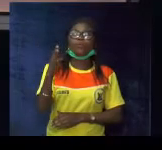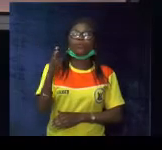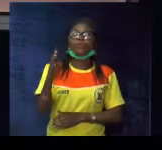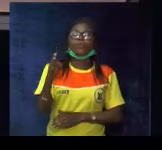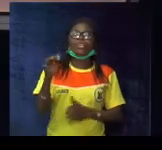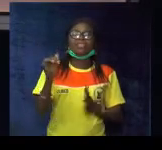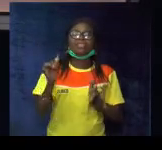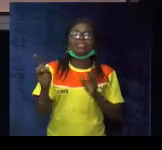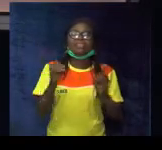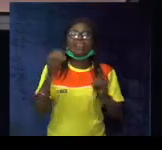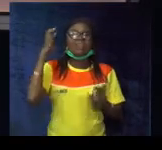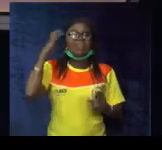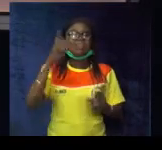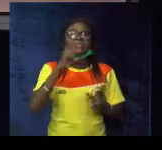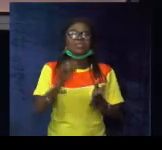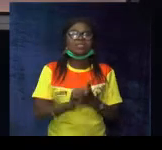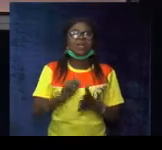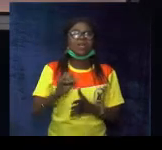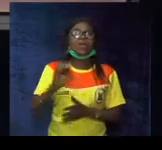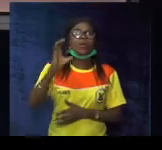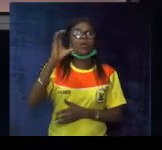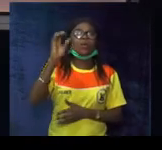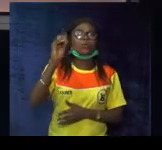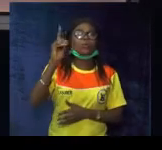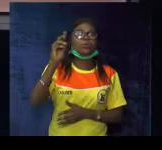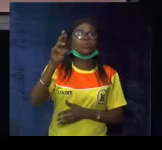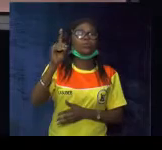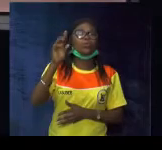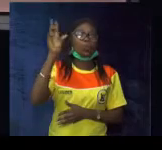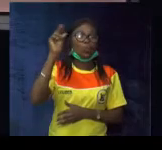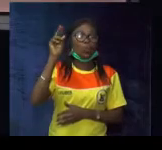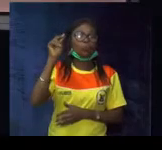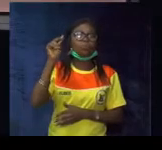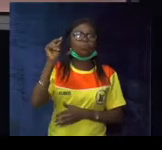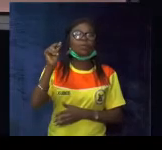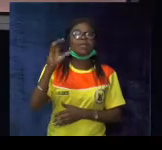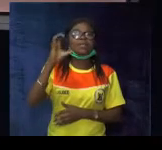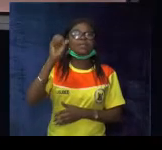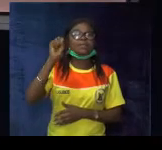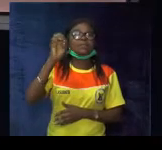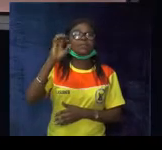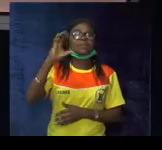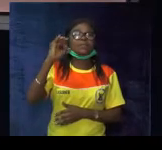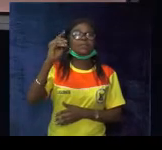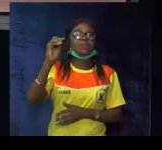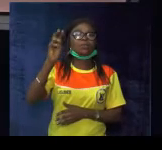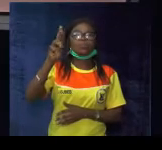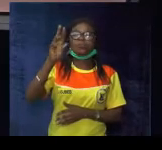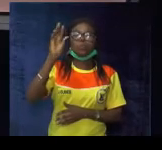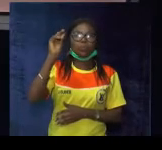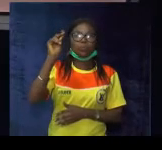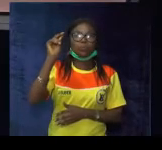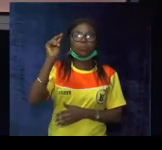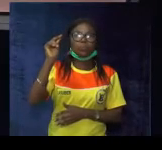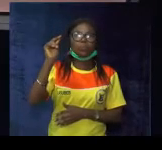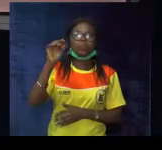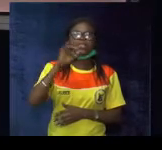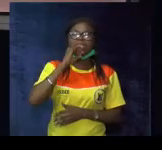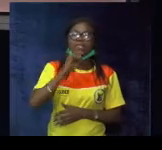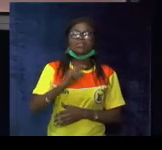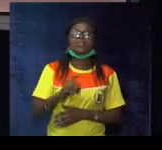blue? Did I hear you say chord? It's not a chord. Sector? Not a